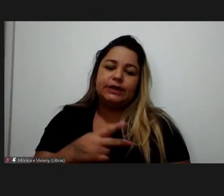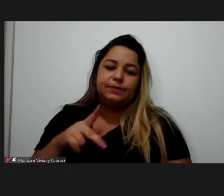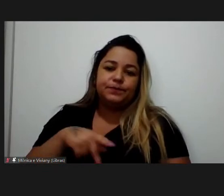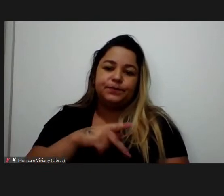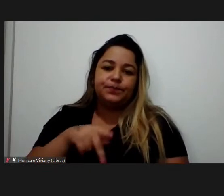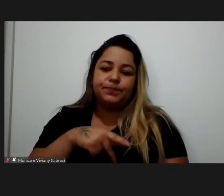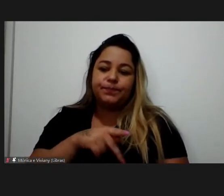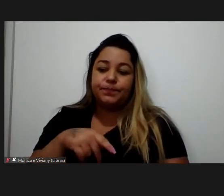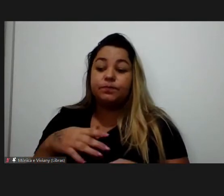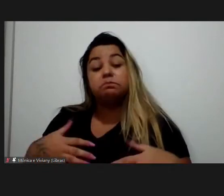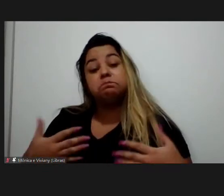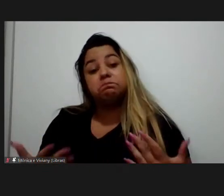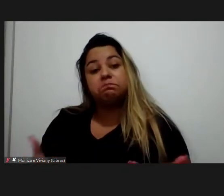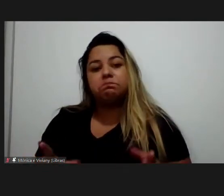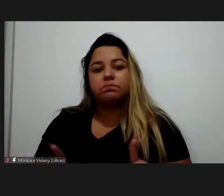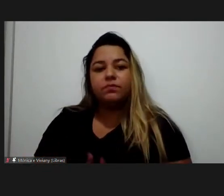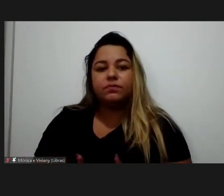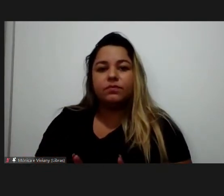health sector in our country.